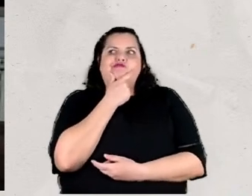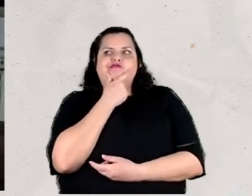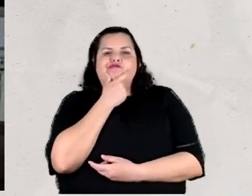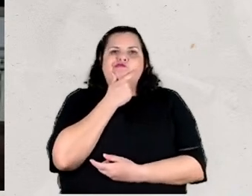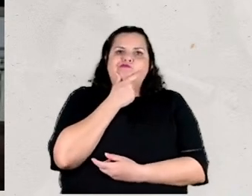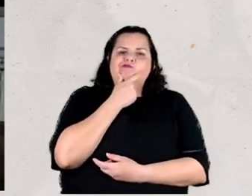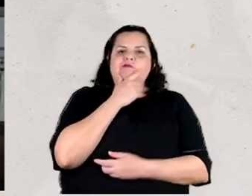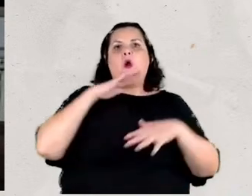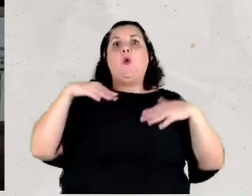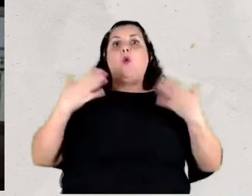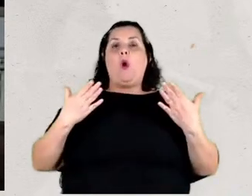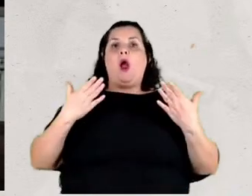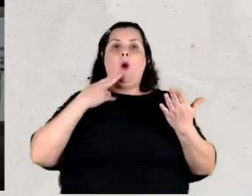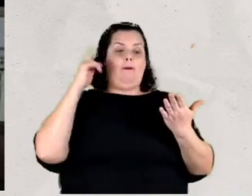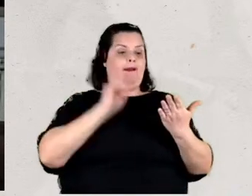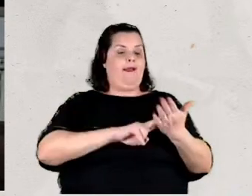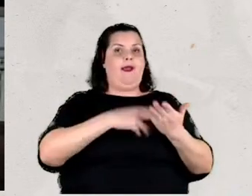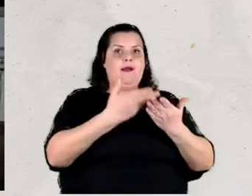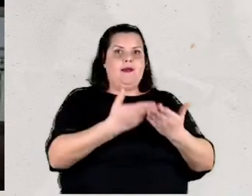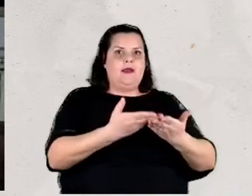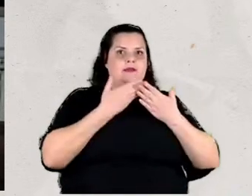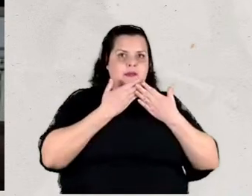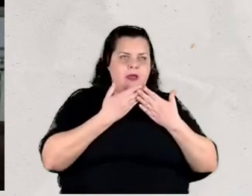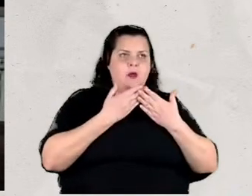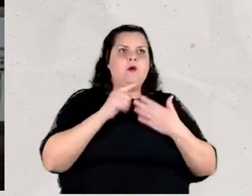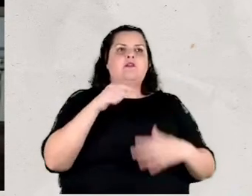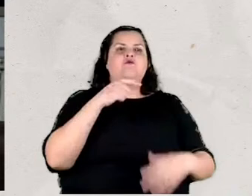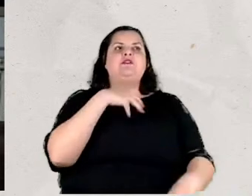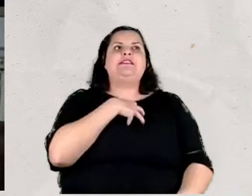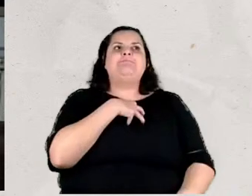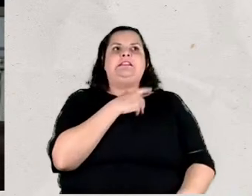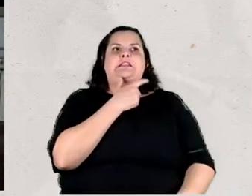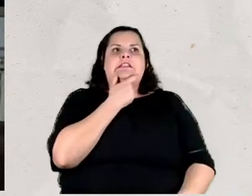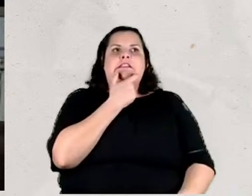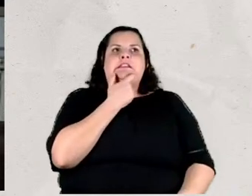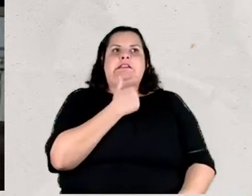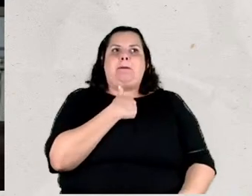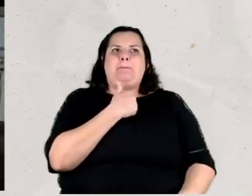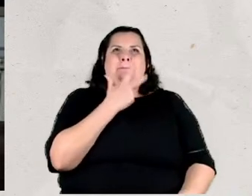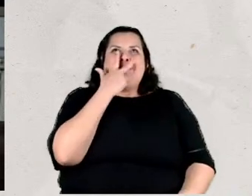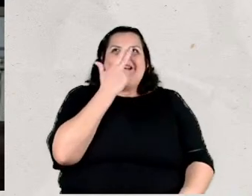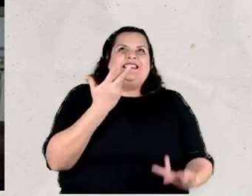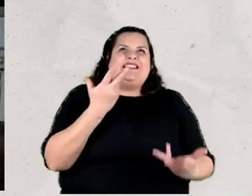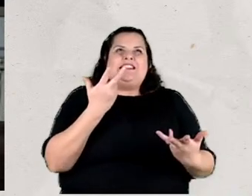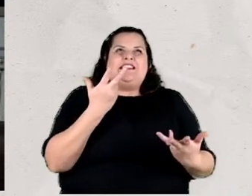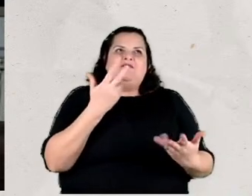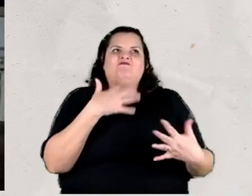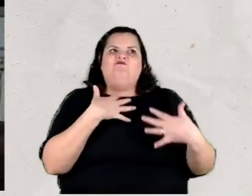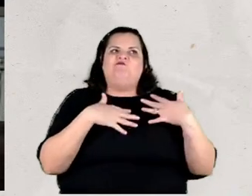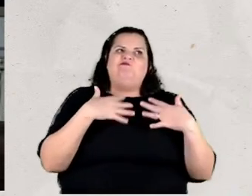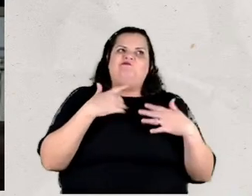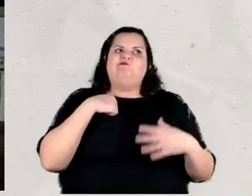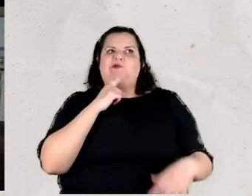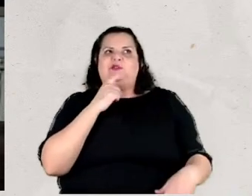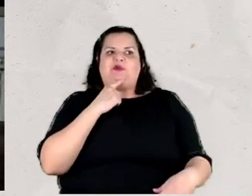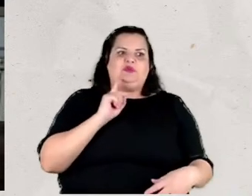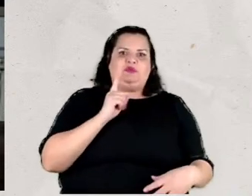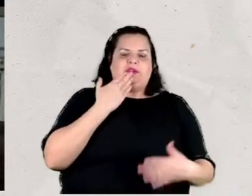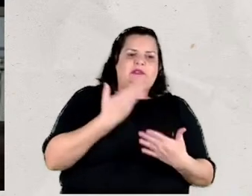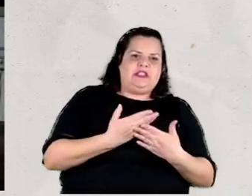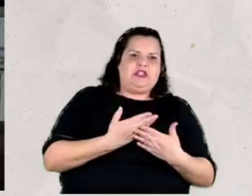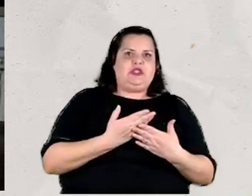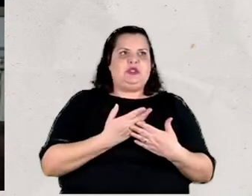in more doubt? Your the things that you think that are correct. What?